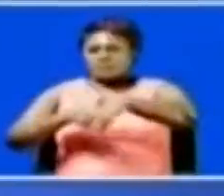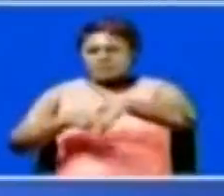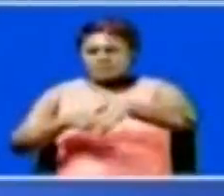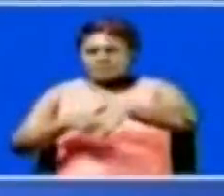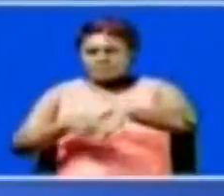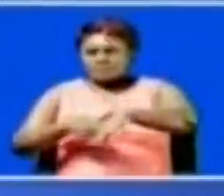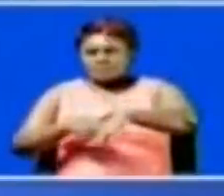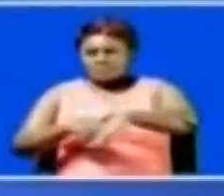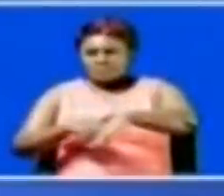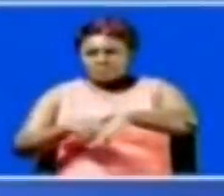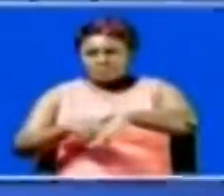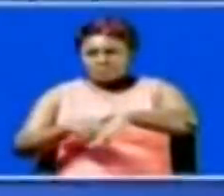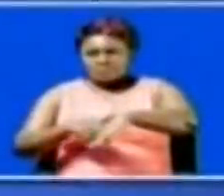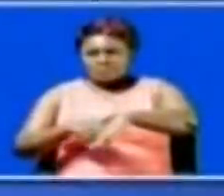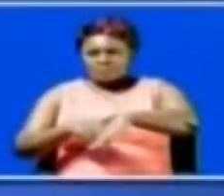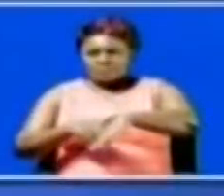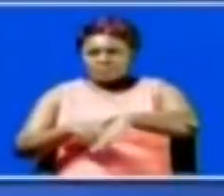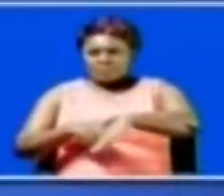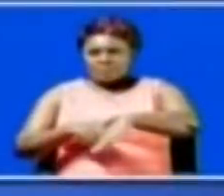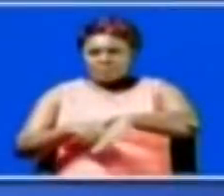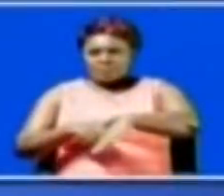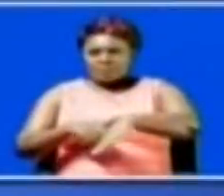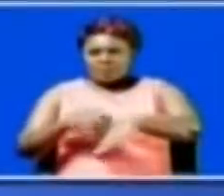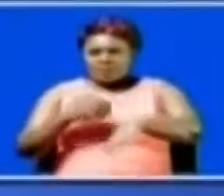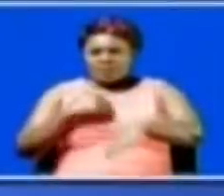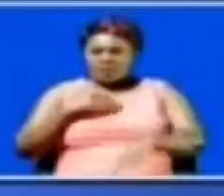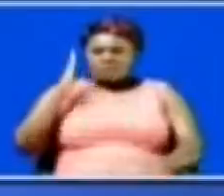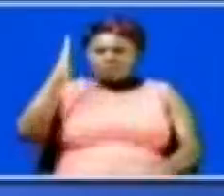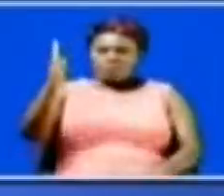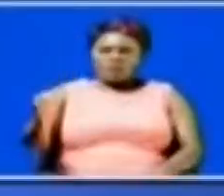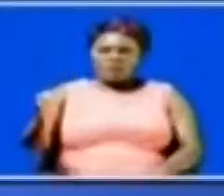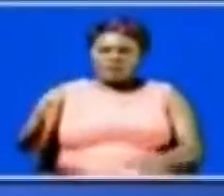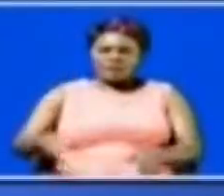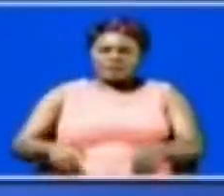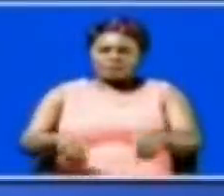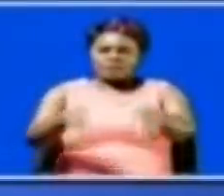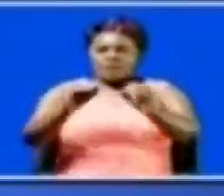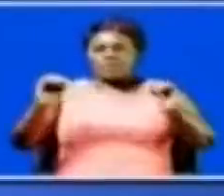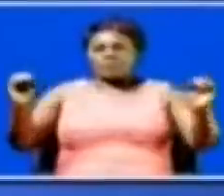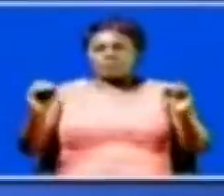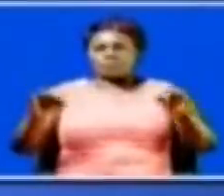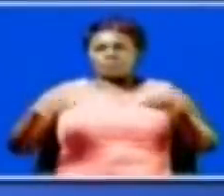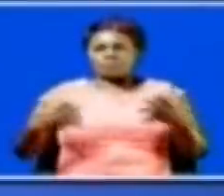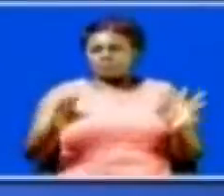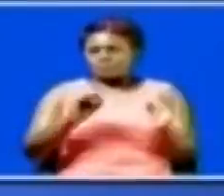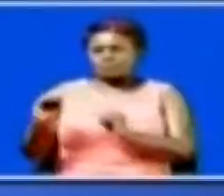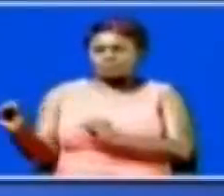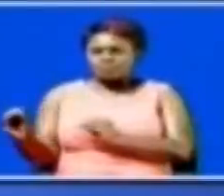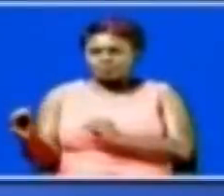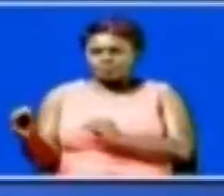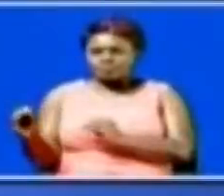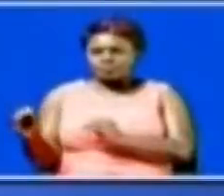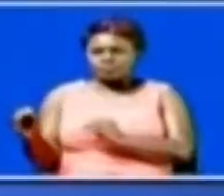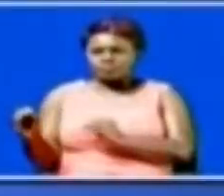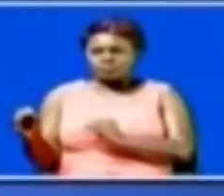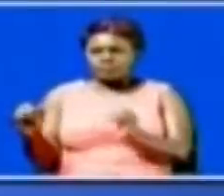It's not looking, it doesn't have a sense of direction as to where it should go. Yeah. We